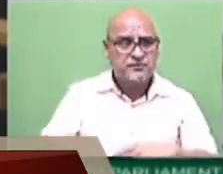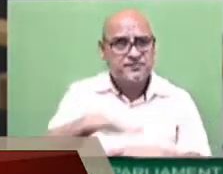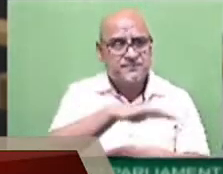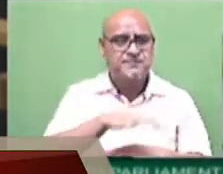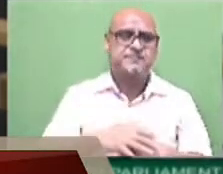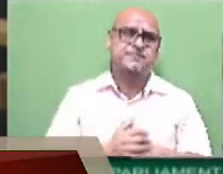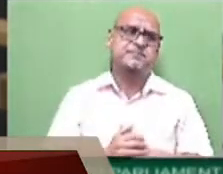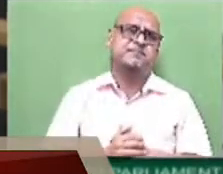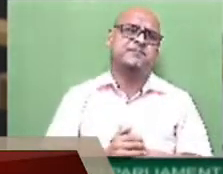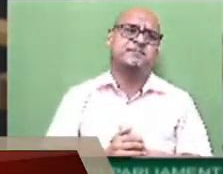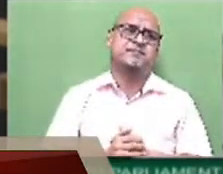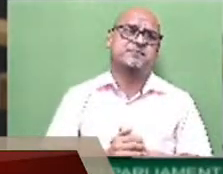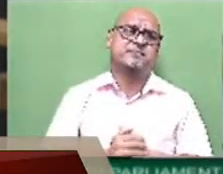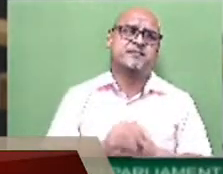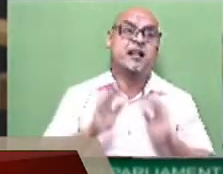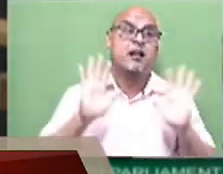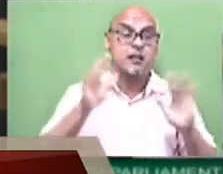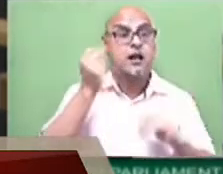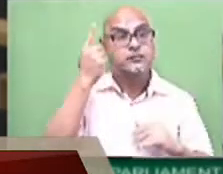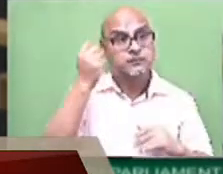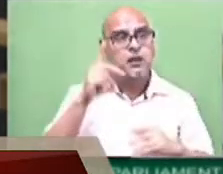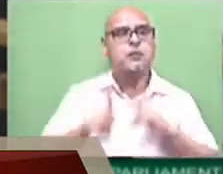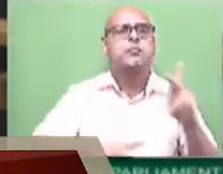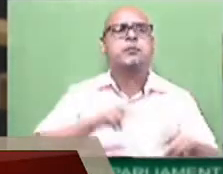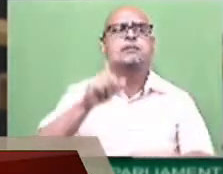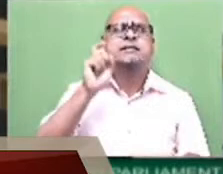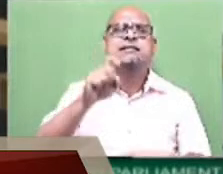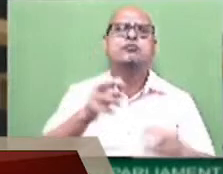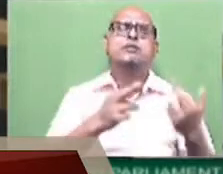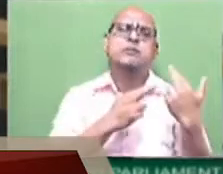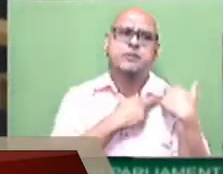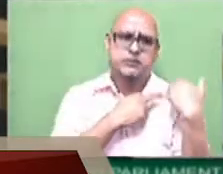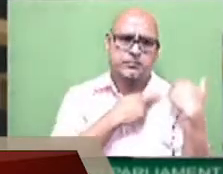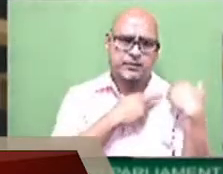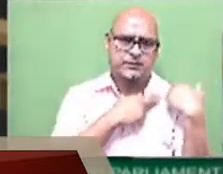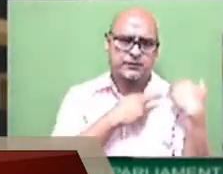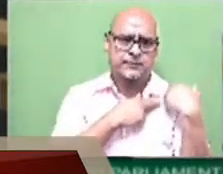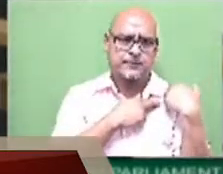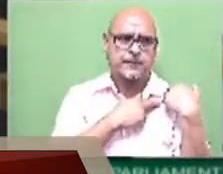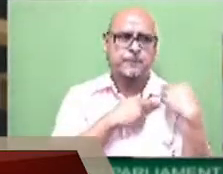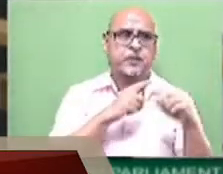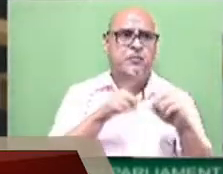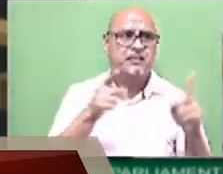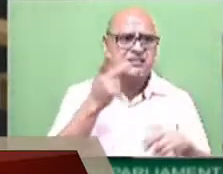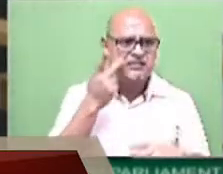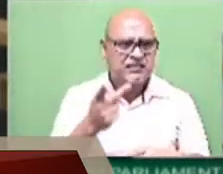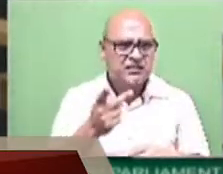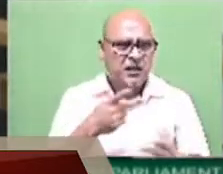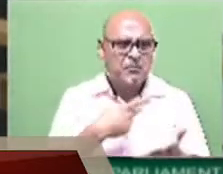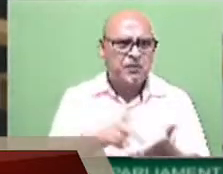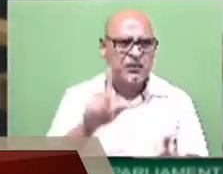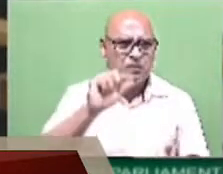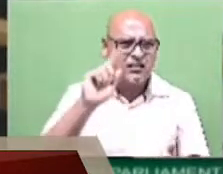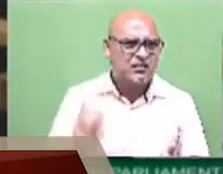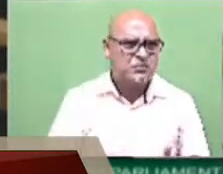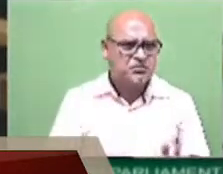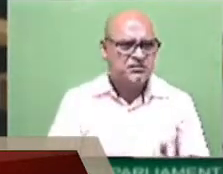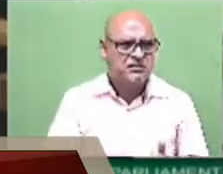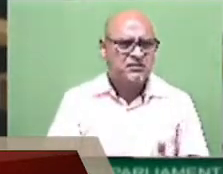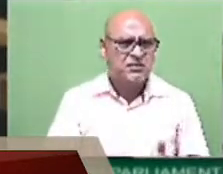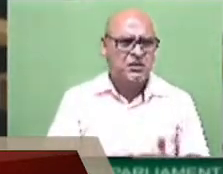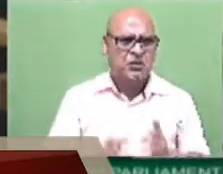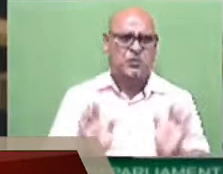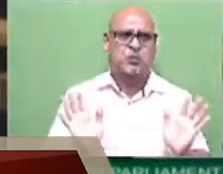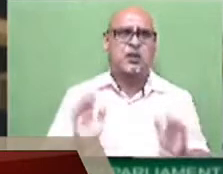act responsibly, and this can be a deterrent. But what we are suggesting on this side is that there be some level of